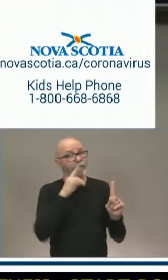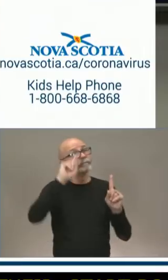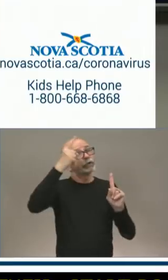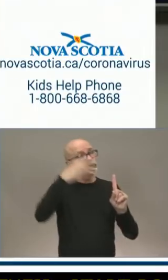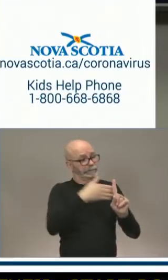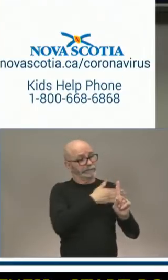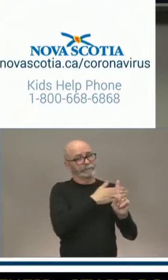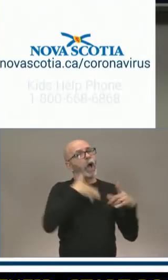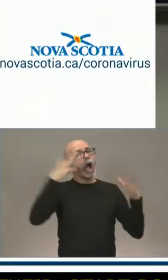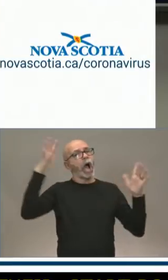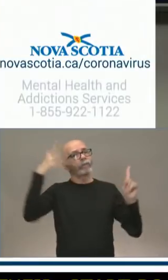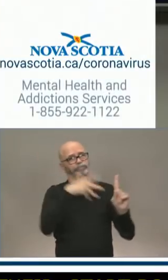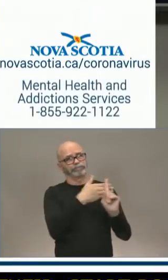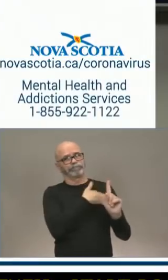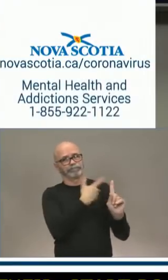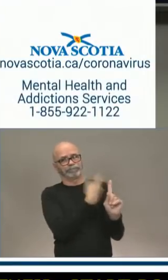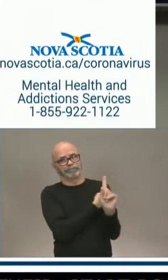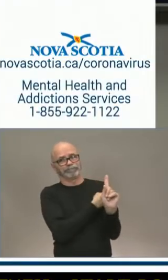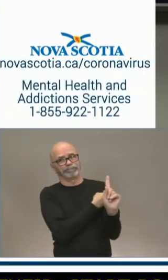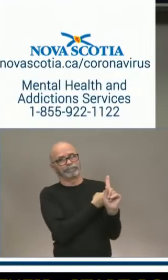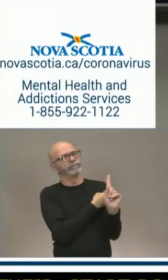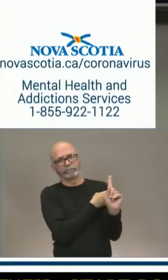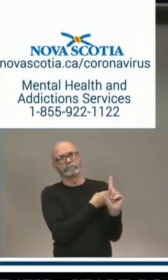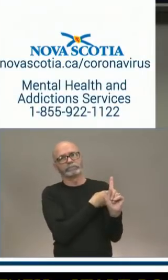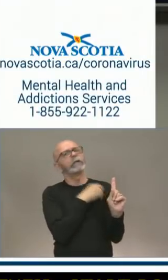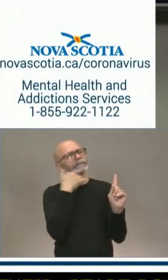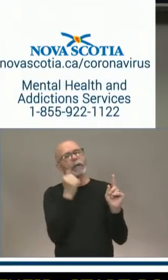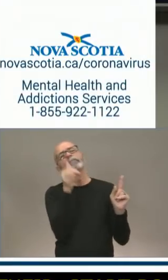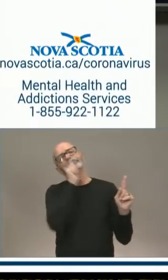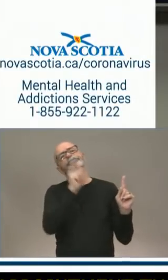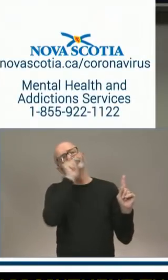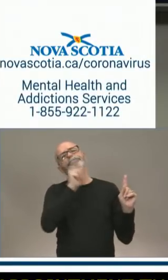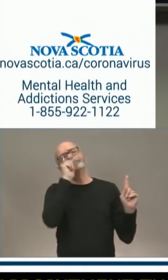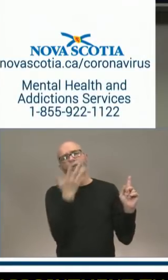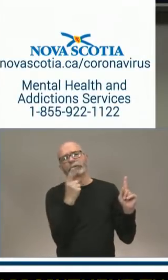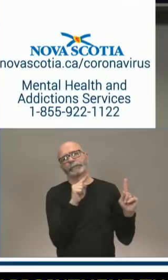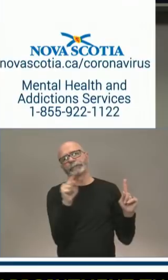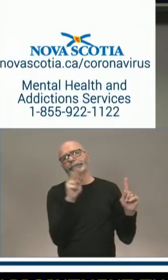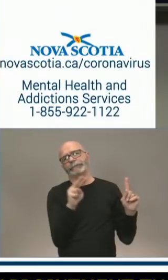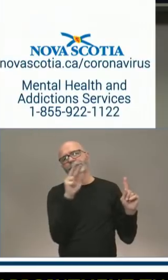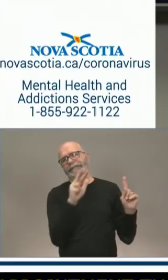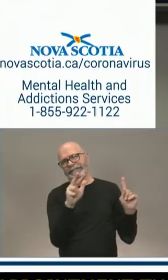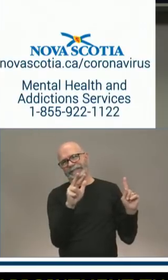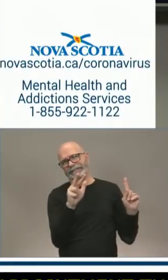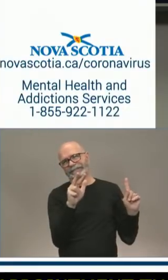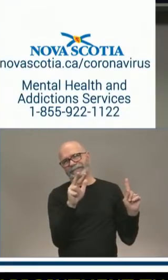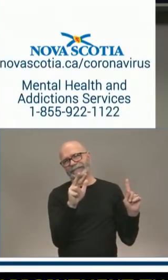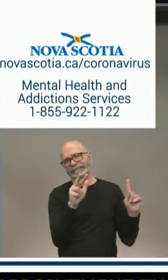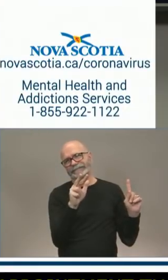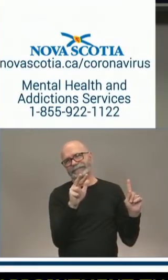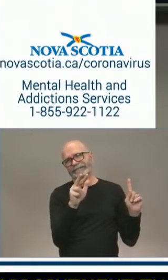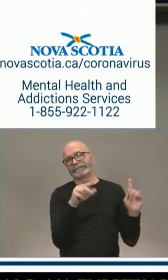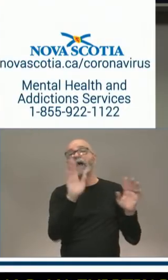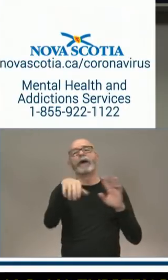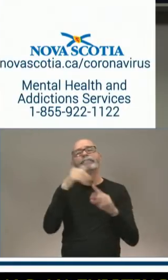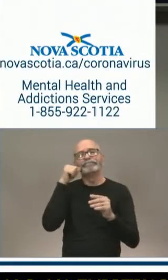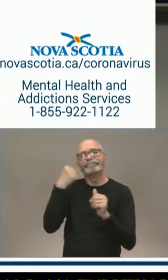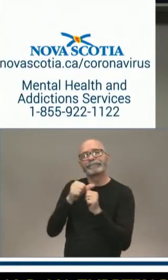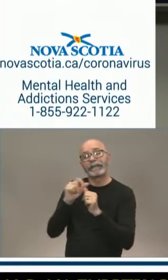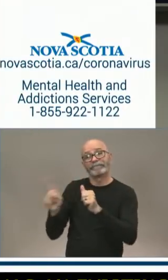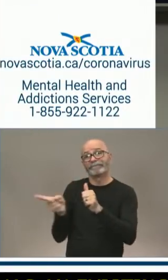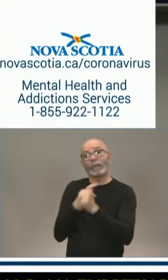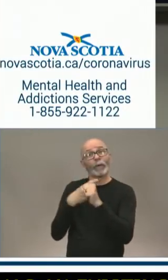there. They'll still get that 3 to 4 weeks. If you're coming forward now, making an appointment for your first dose, you